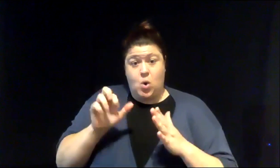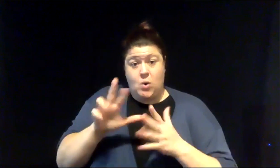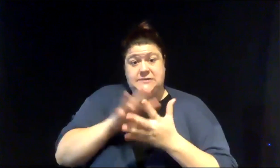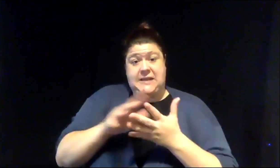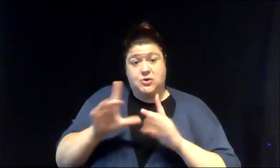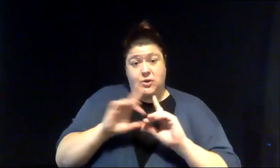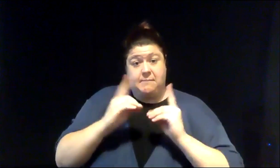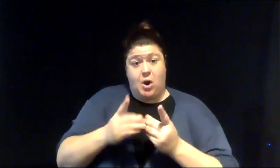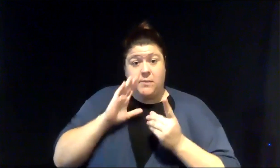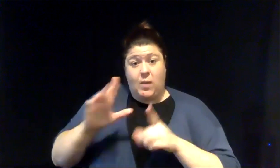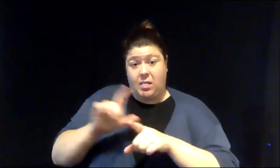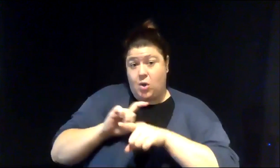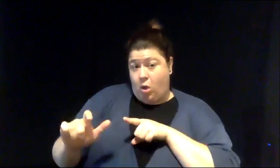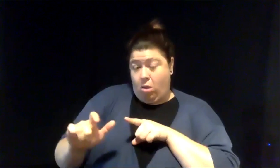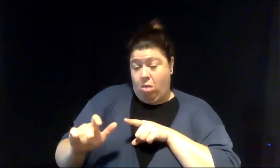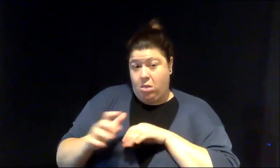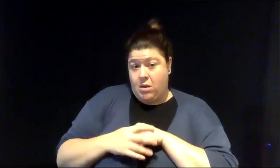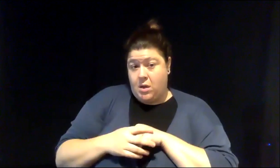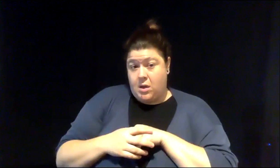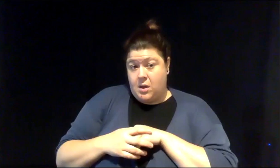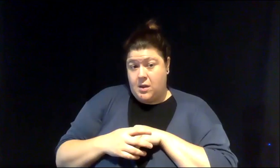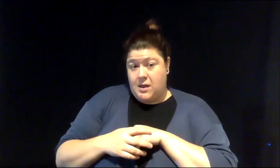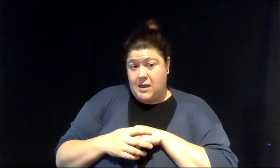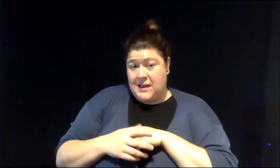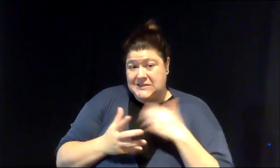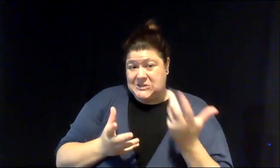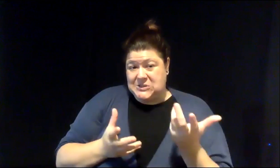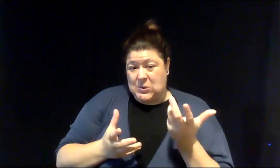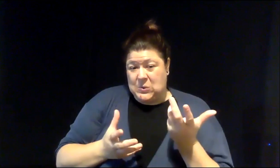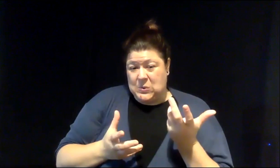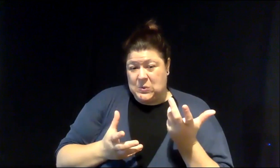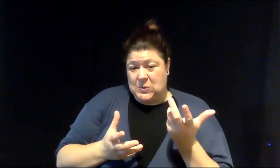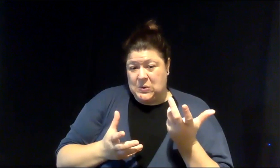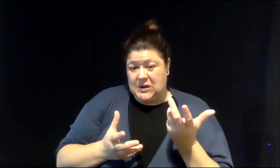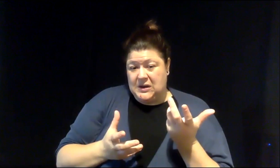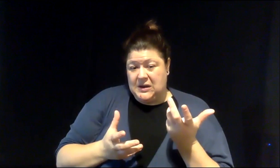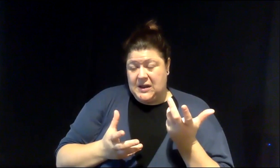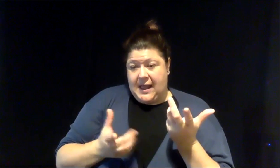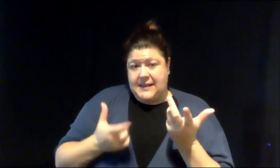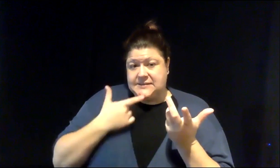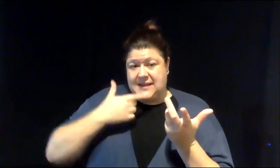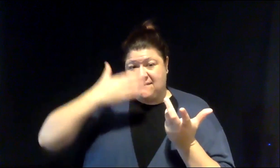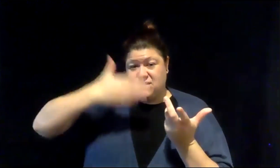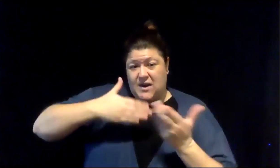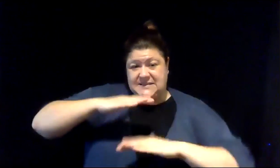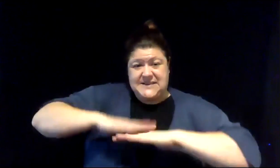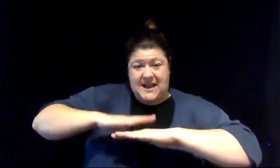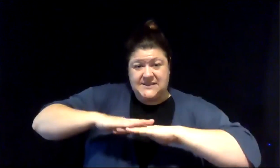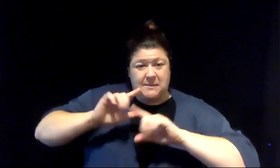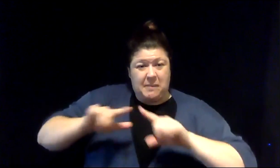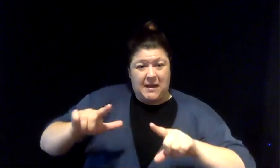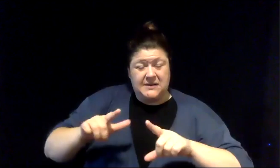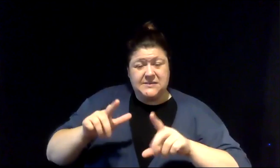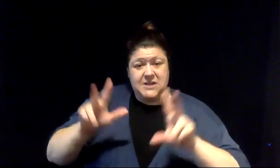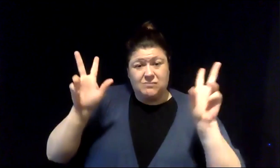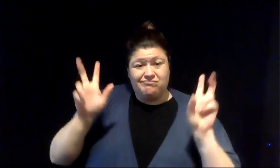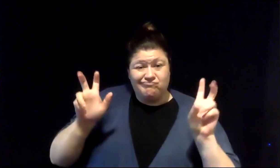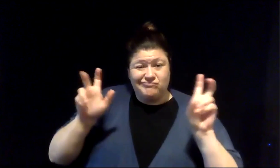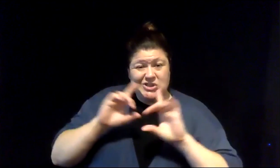you. That's kind of, I mean, I try to say the receptionist or something, but is there an actual